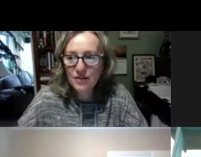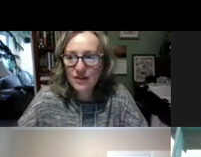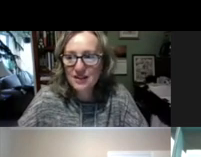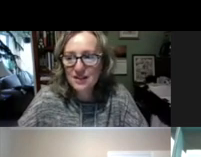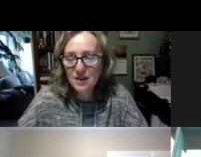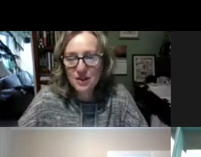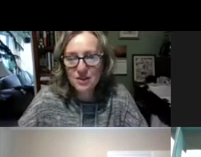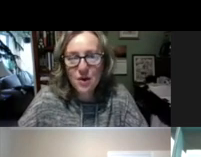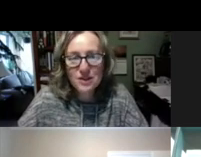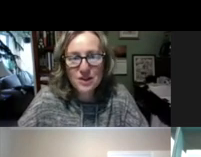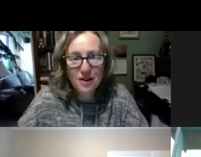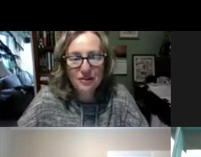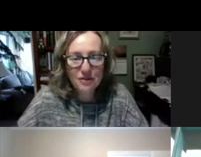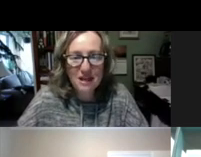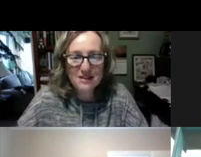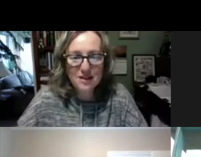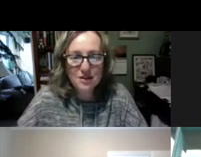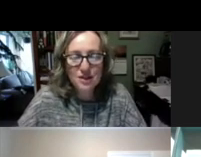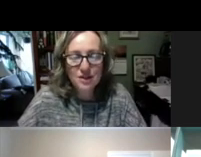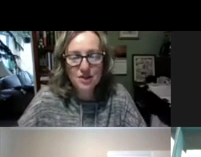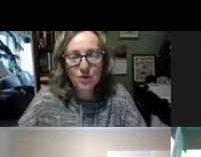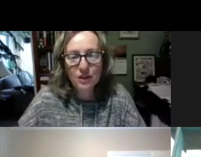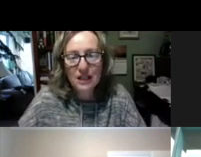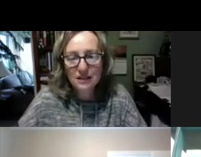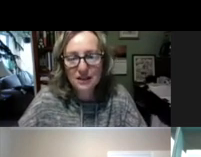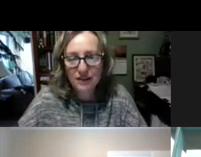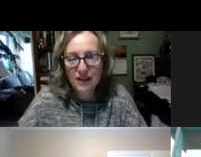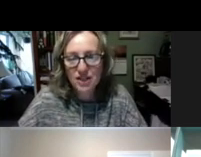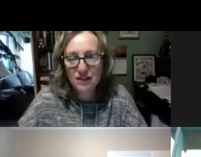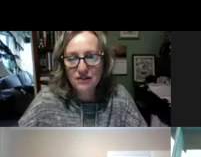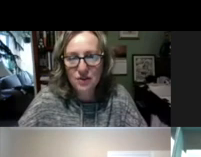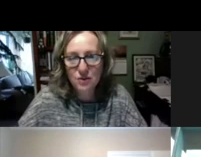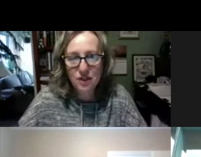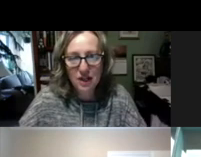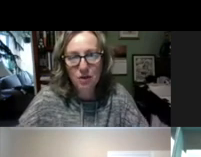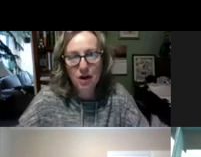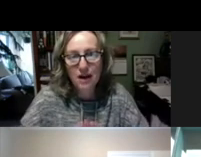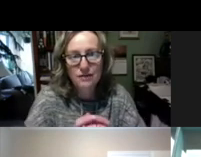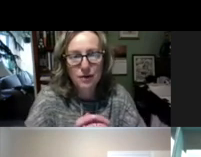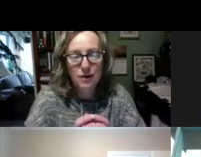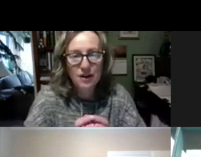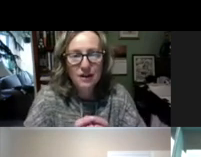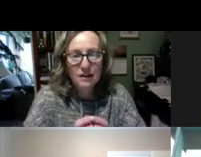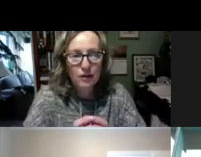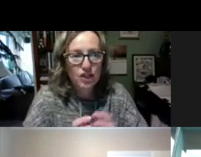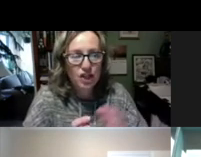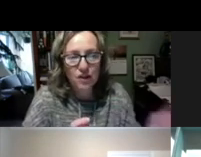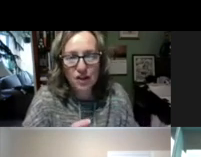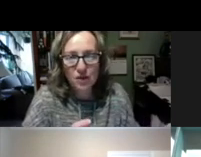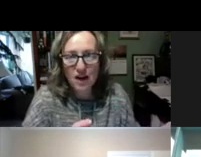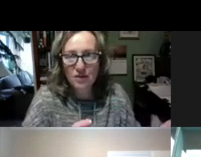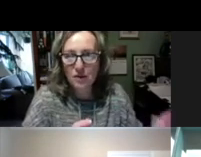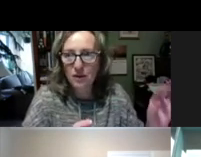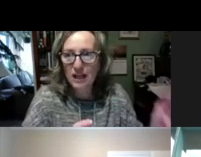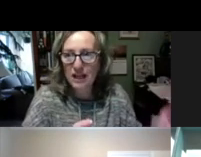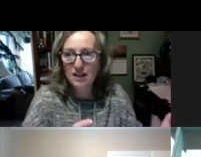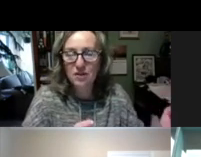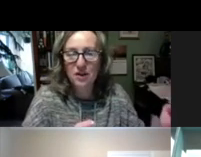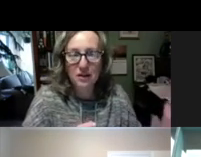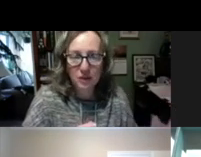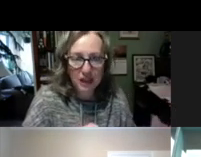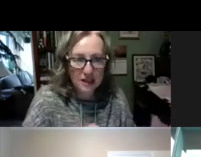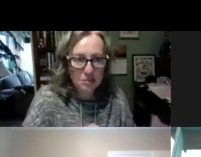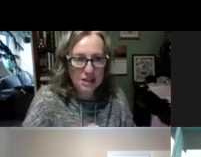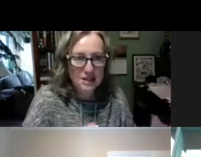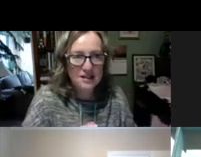of the things that's always hard for me is there's no legal definition of a social enterprise for a charity or either a related or an